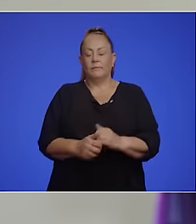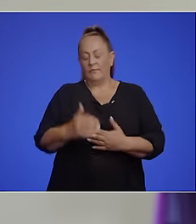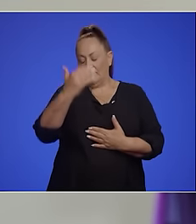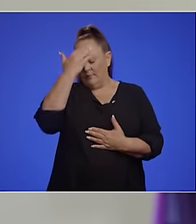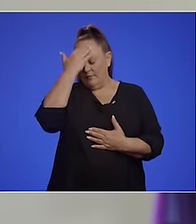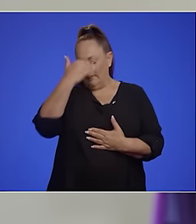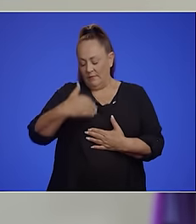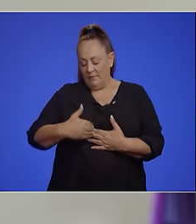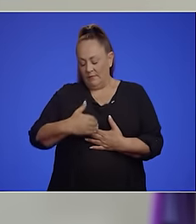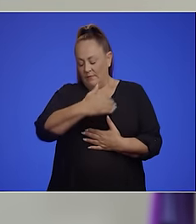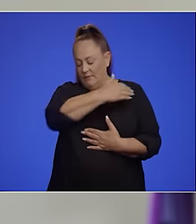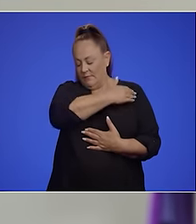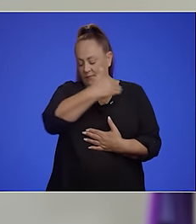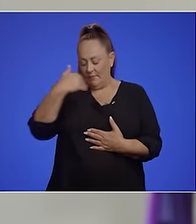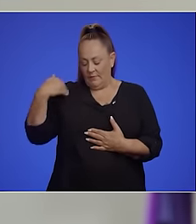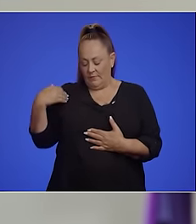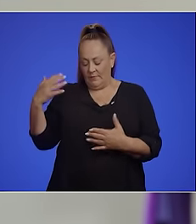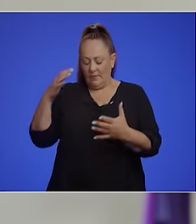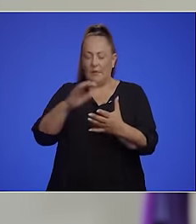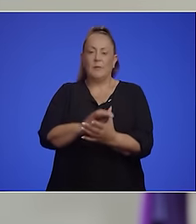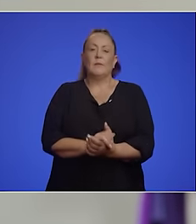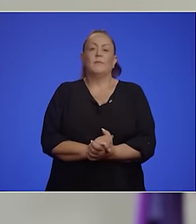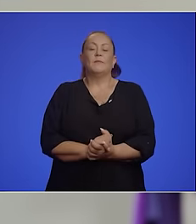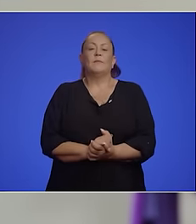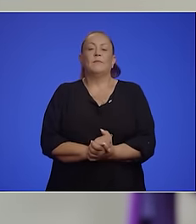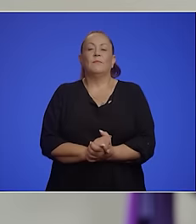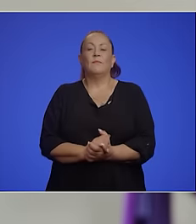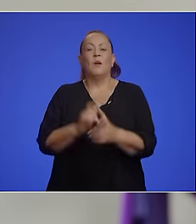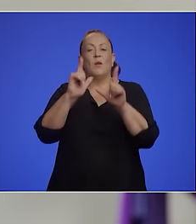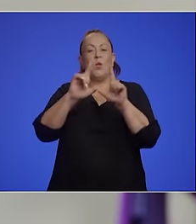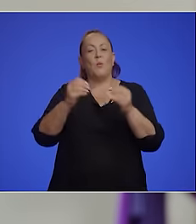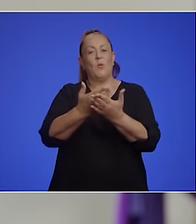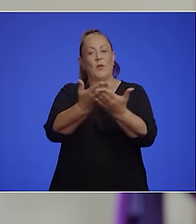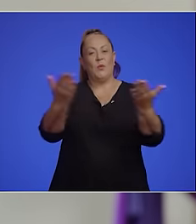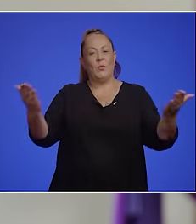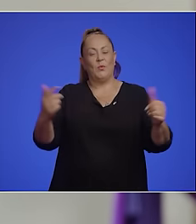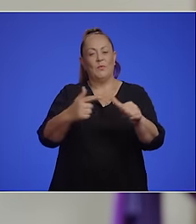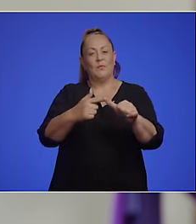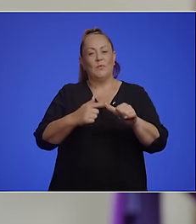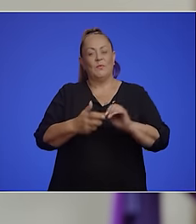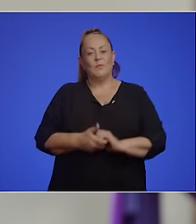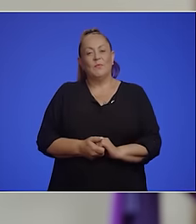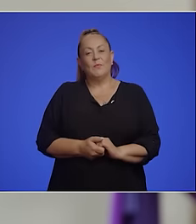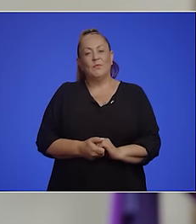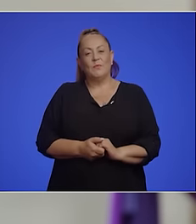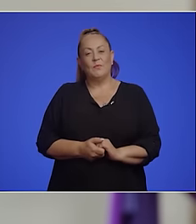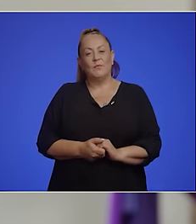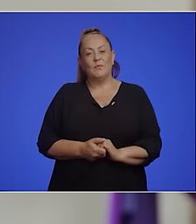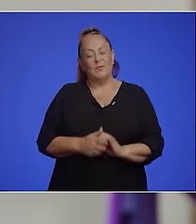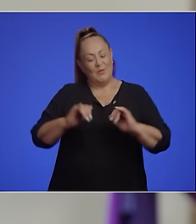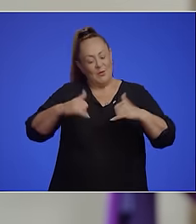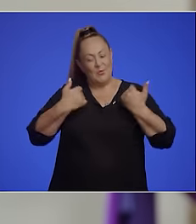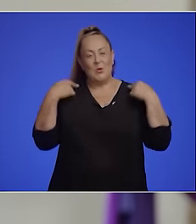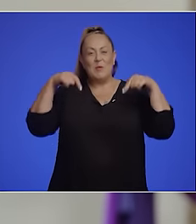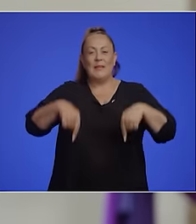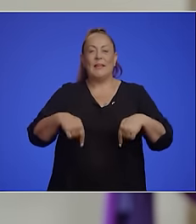In the name of the Father, and of the Son, and of the Holy Spirit. Amen. The Lord be with you. And with your spirit. It's a great joy to